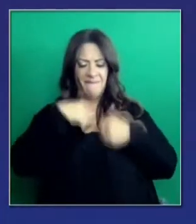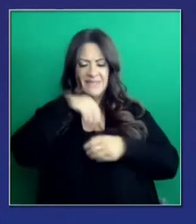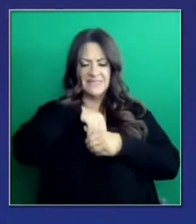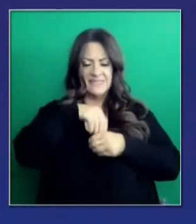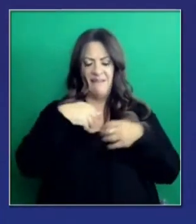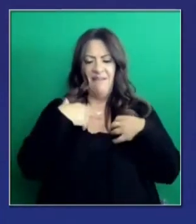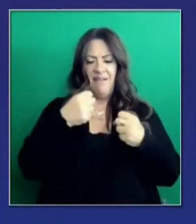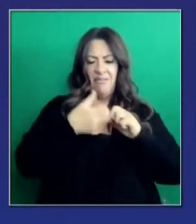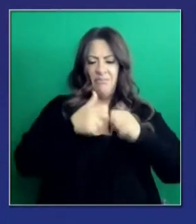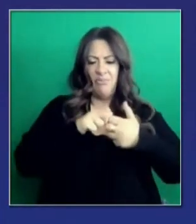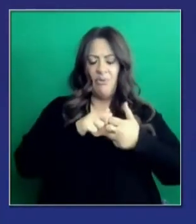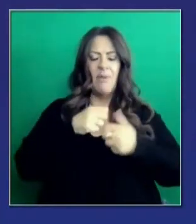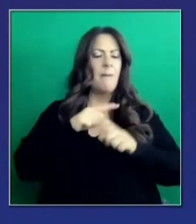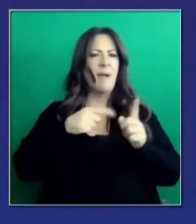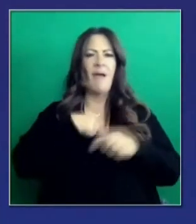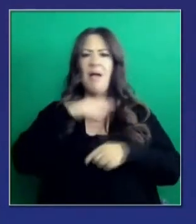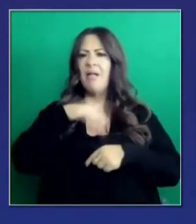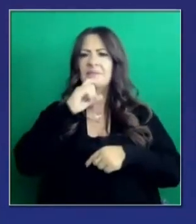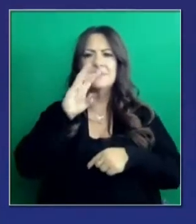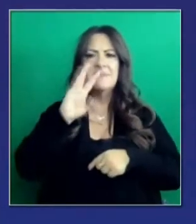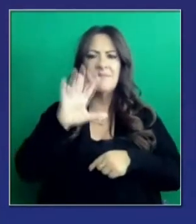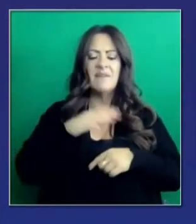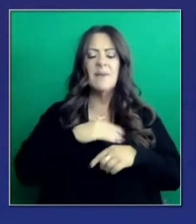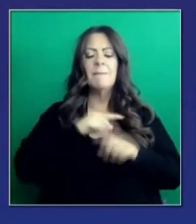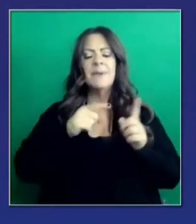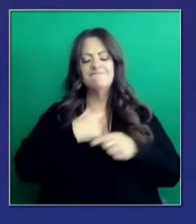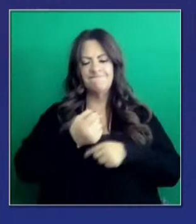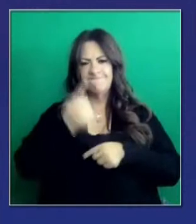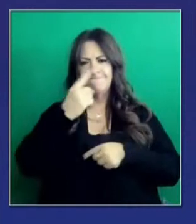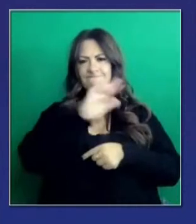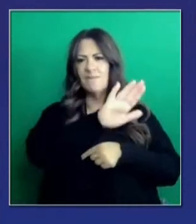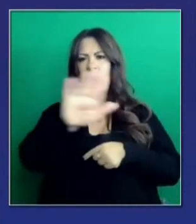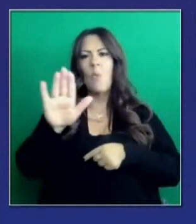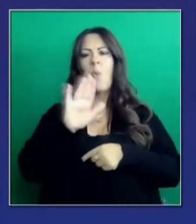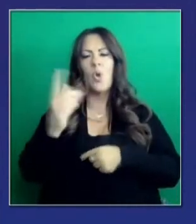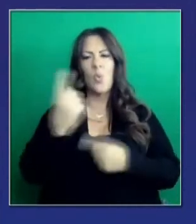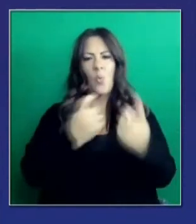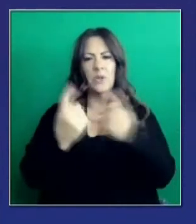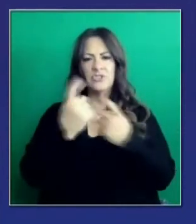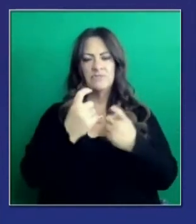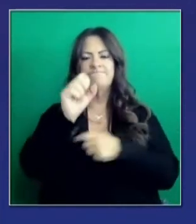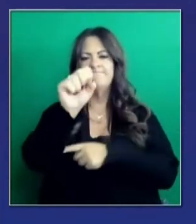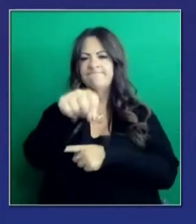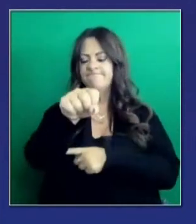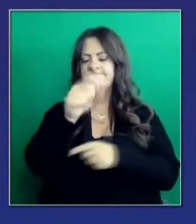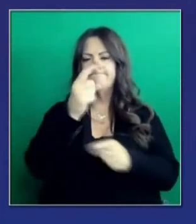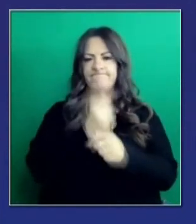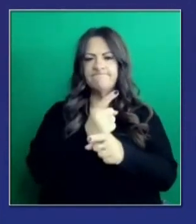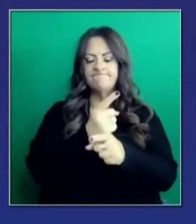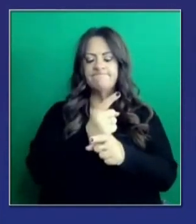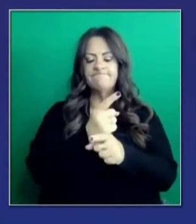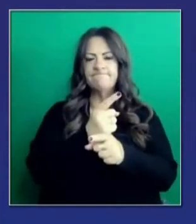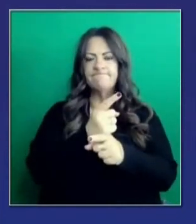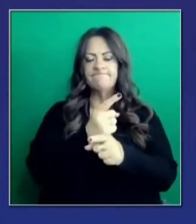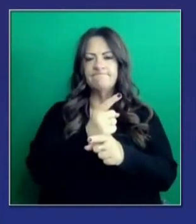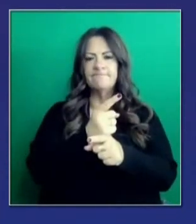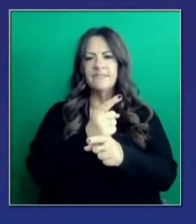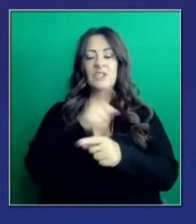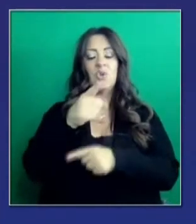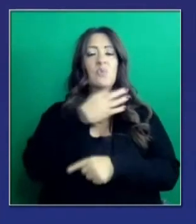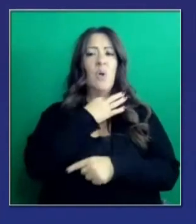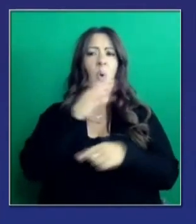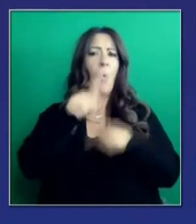of these questions, appropriate questions, everybody getting them here in the nation's largest state. So when is your turn? Where can I